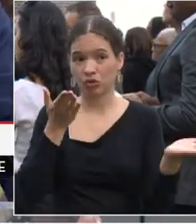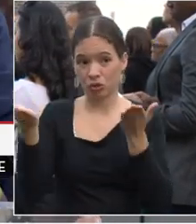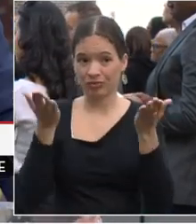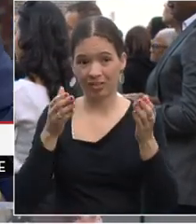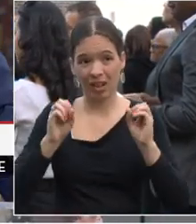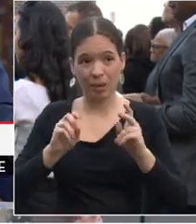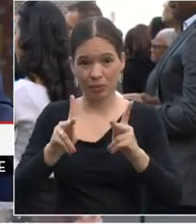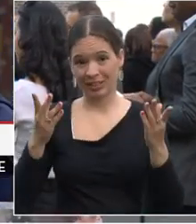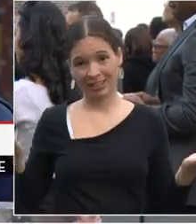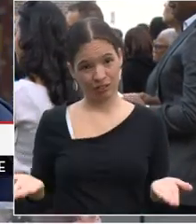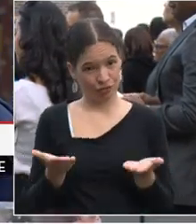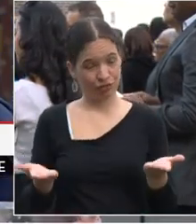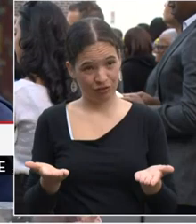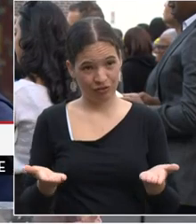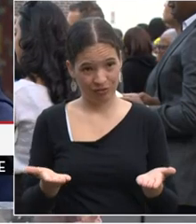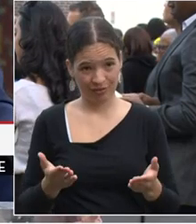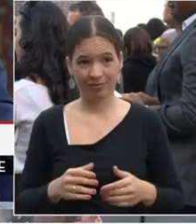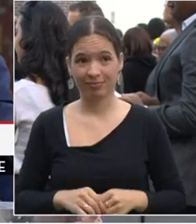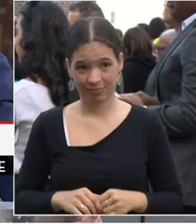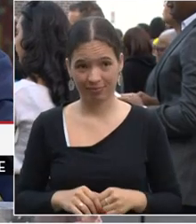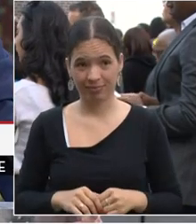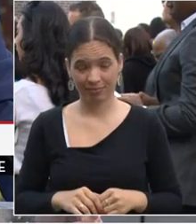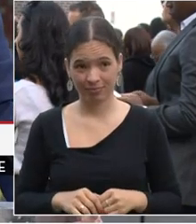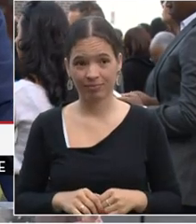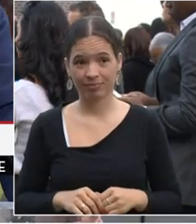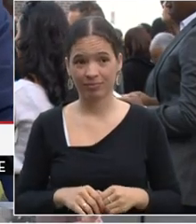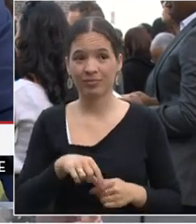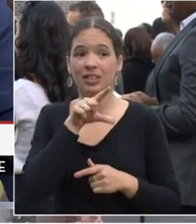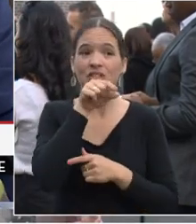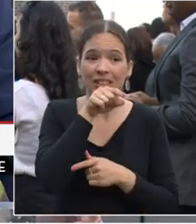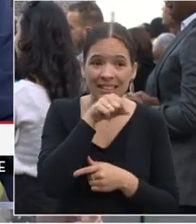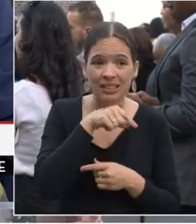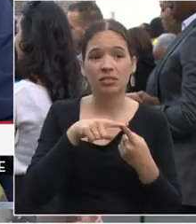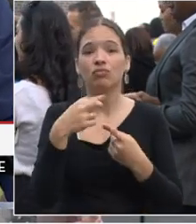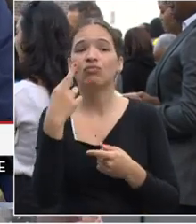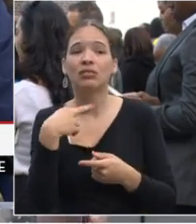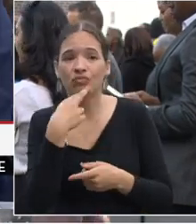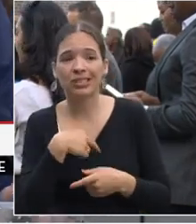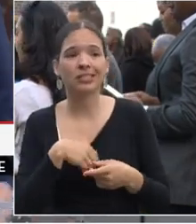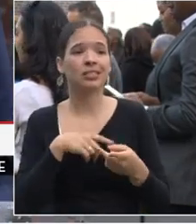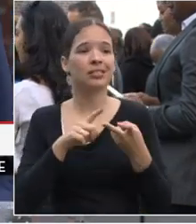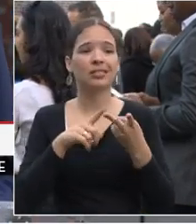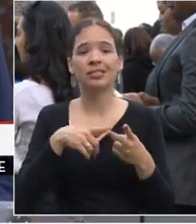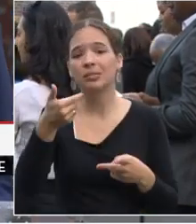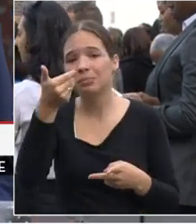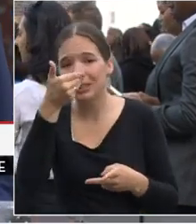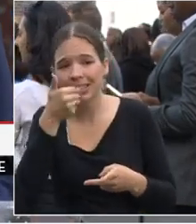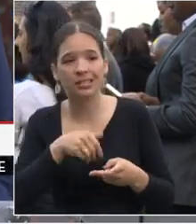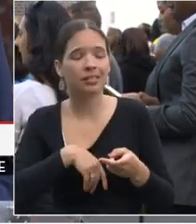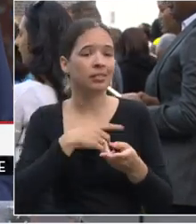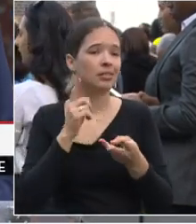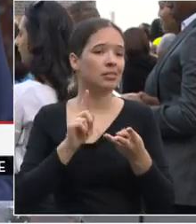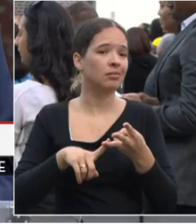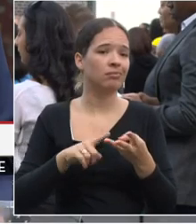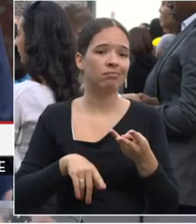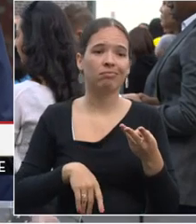have been added to Skyland. Roaming Rooster, Pizza, Mazel,